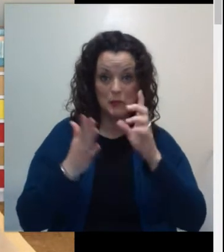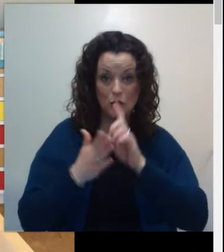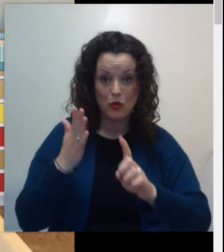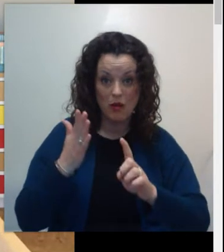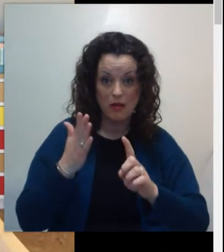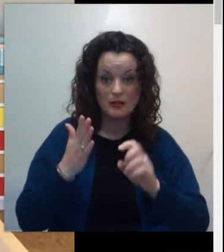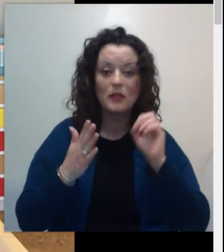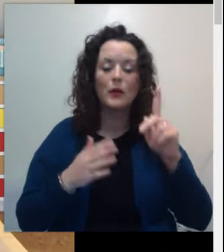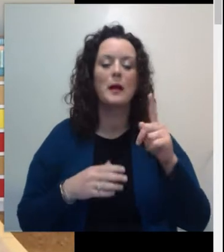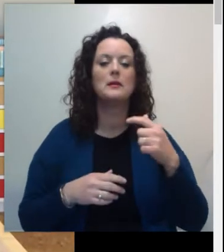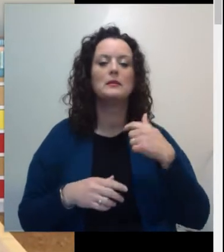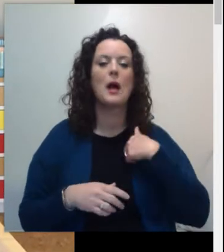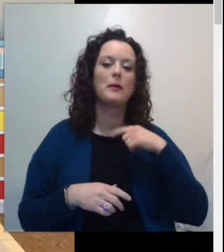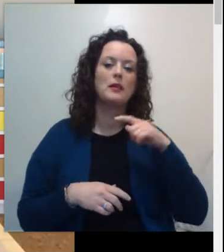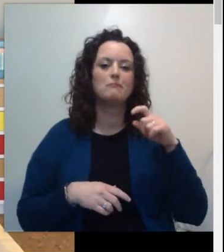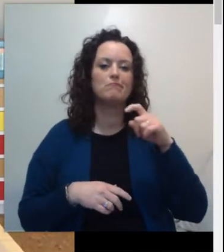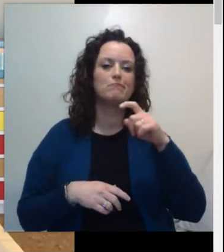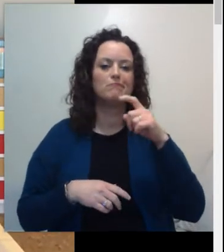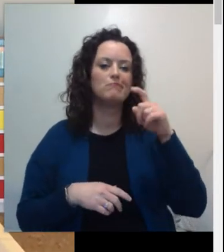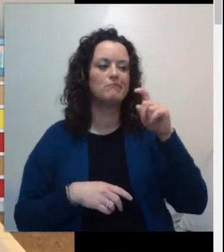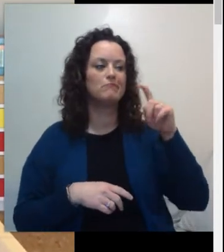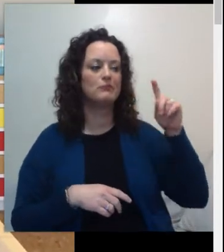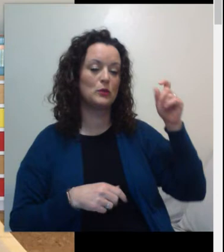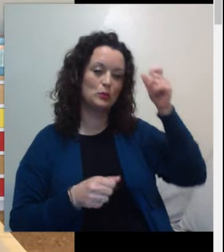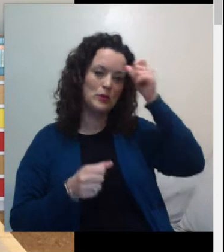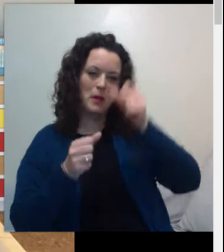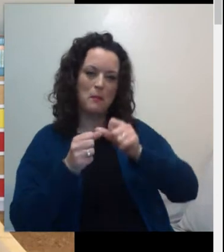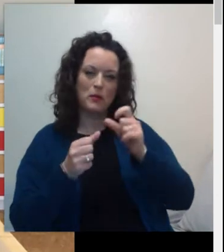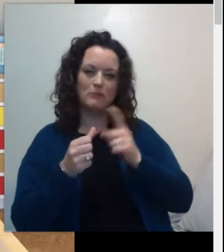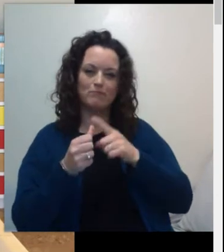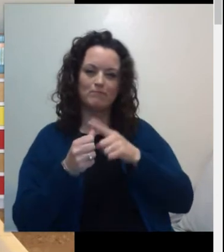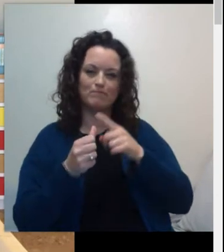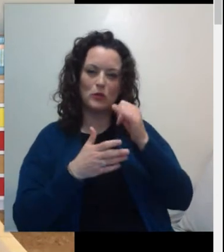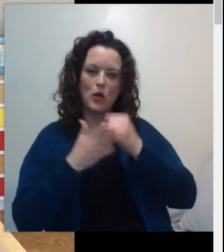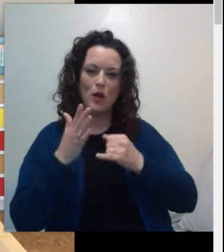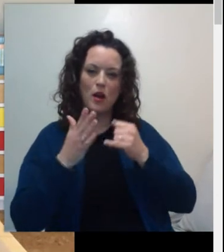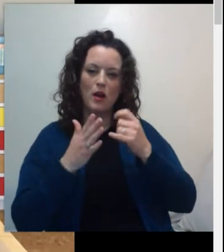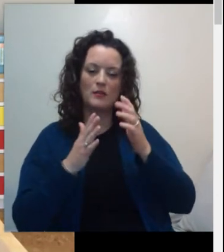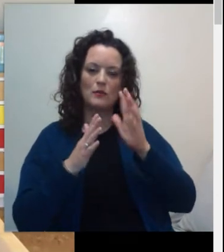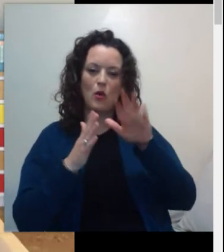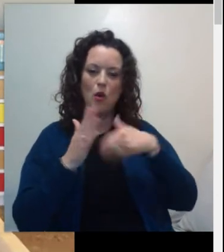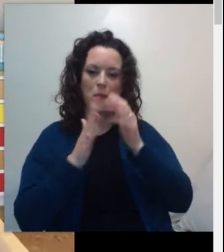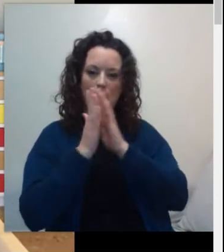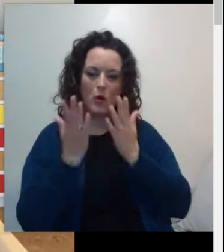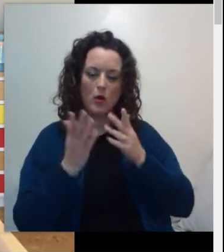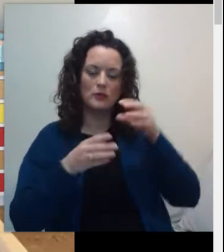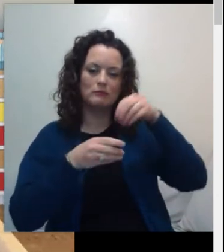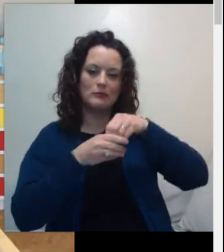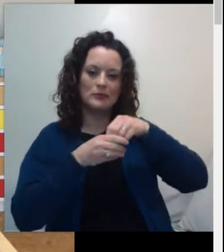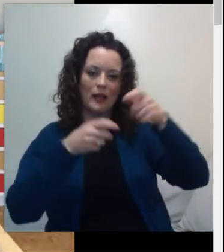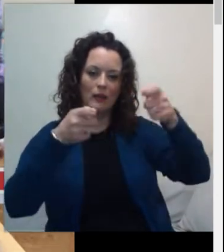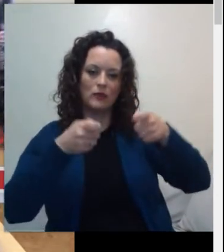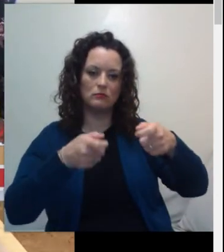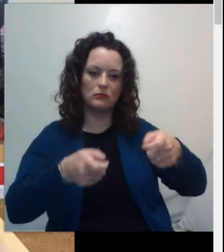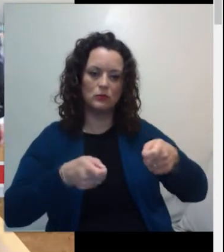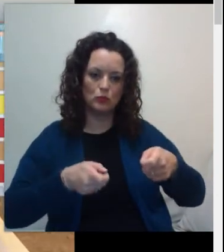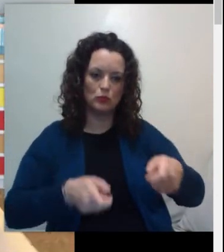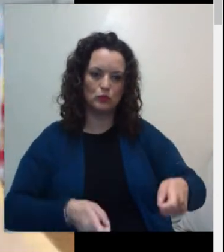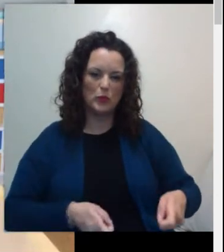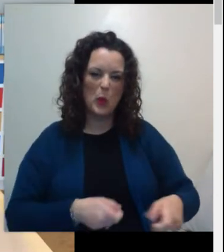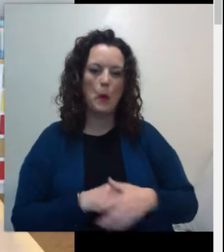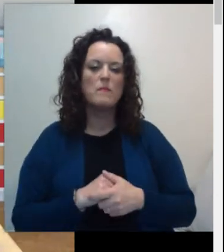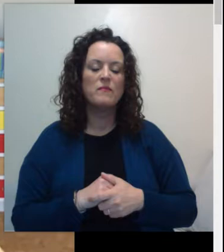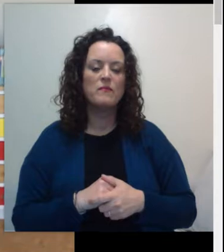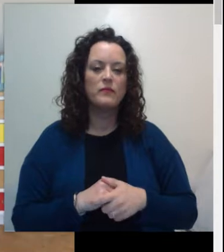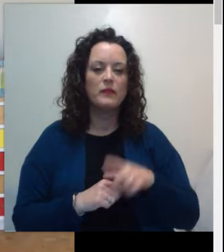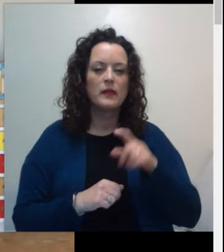the way over there. As you remember, the original art from my books are in these drawers. So I'm going to go see if I can find that. So